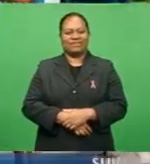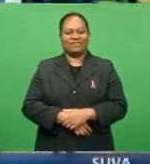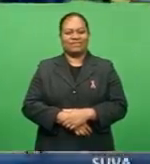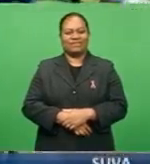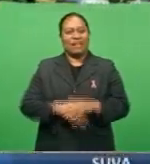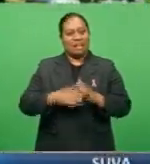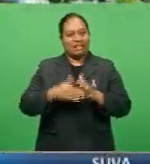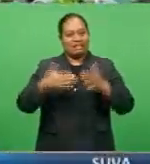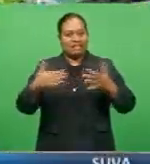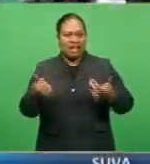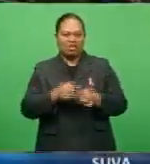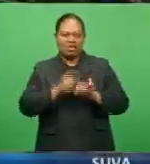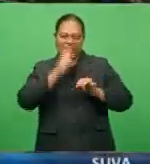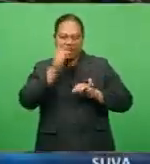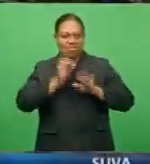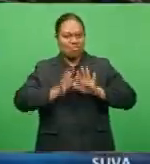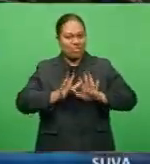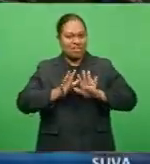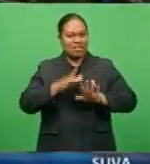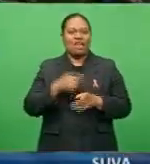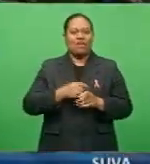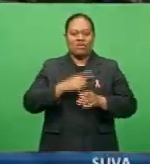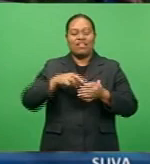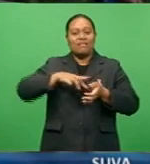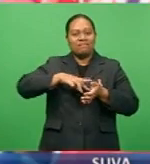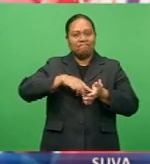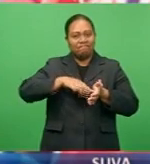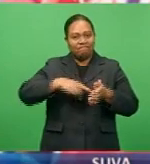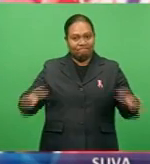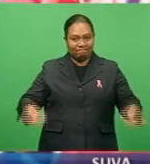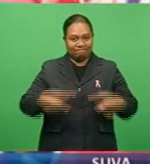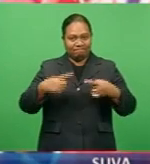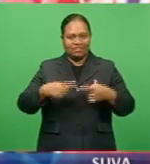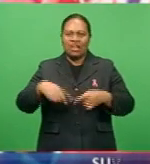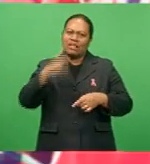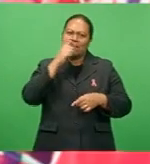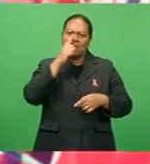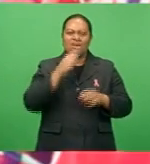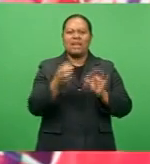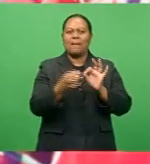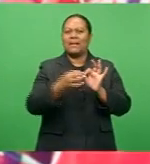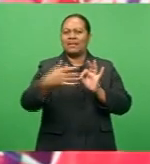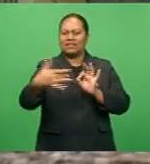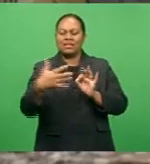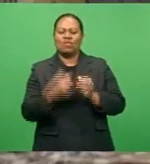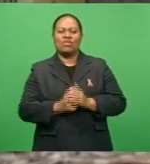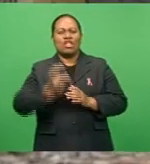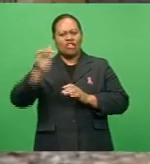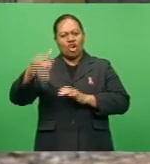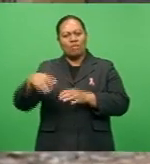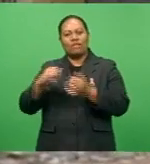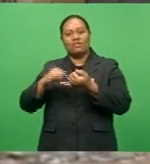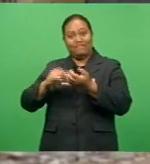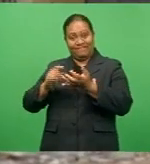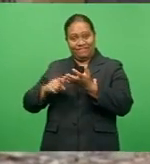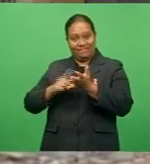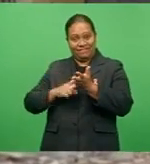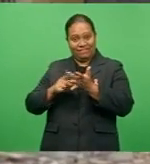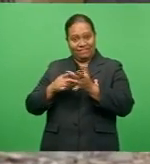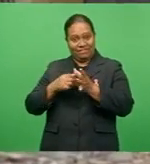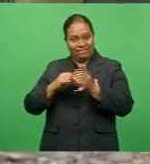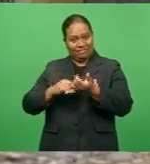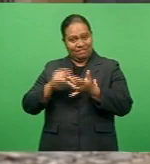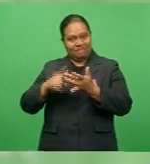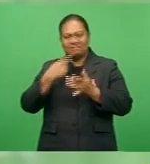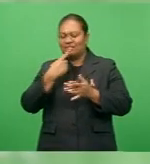Counting down the hours before the NRL Grand Final, and for the residents of Mbangasau in Suva, the home of Suliasi Vunivalu, it's more than just